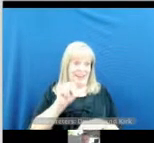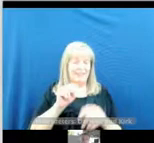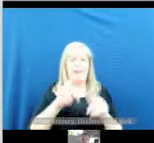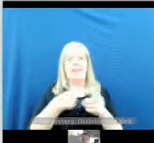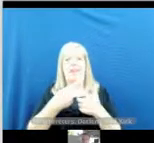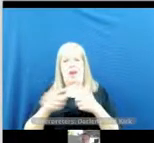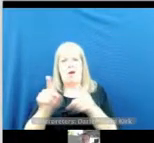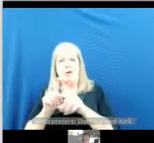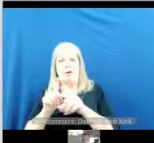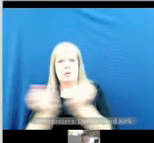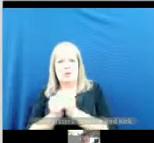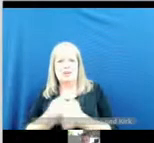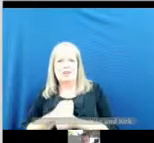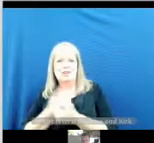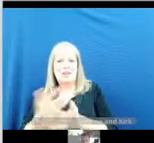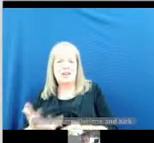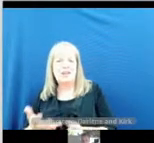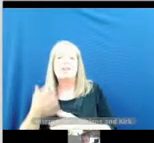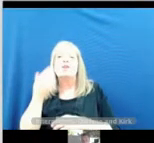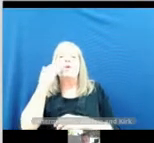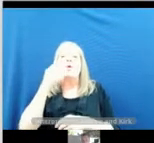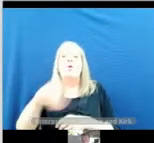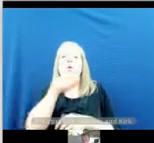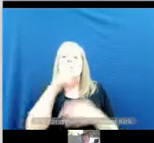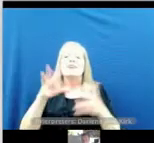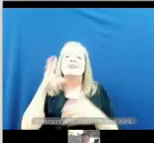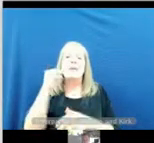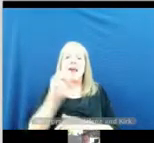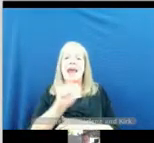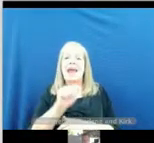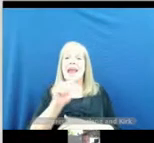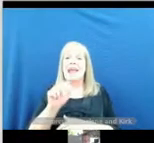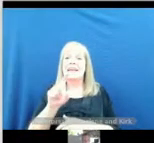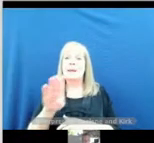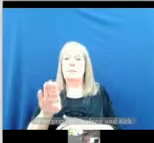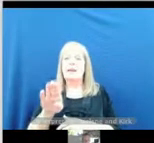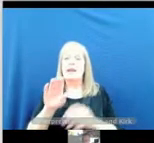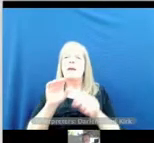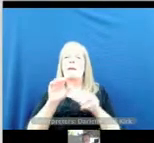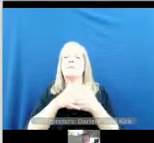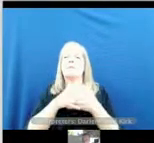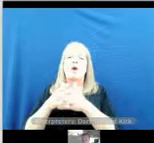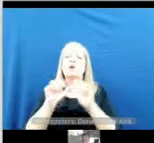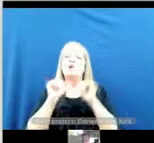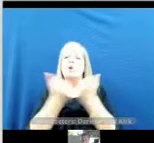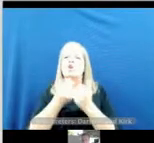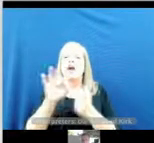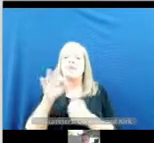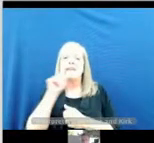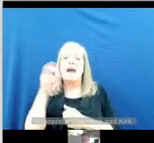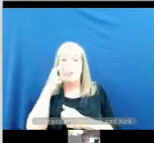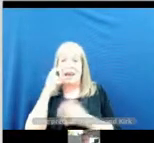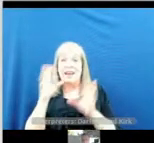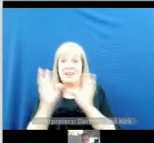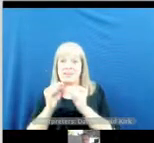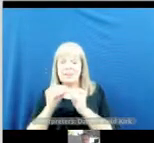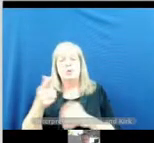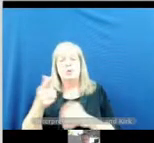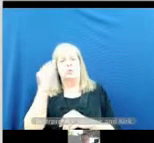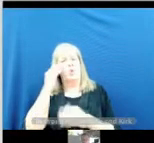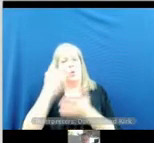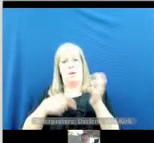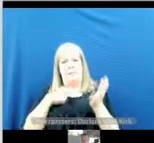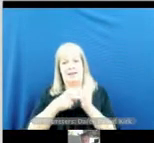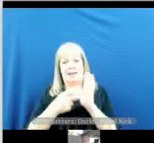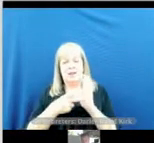attended the AADB conferences, American Association of the Deafblind, know what I'm talking about, because those